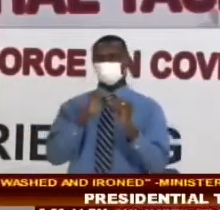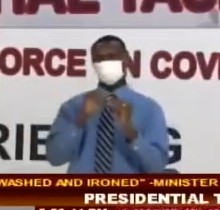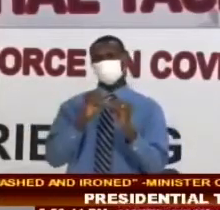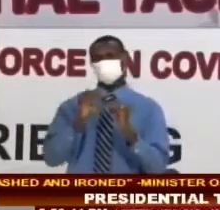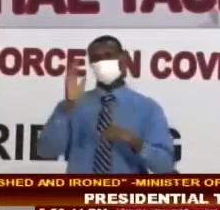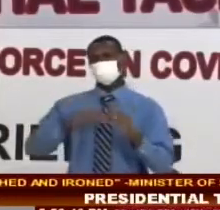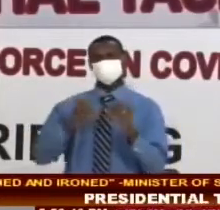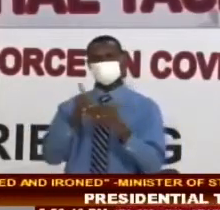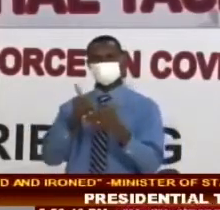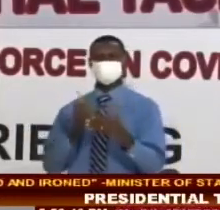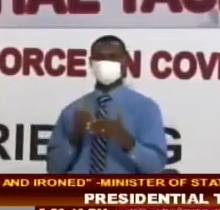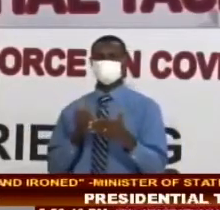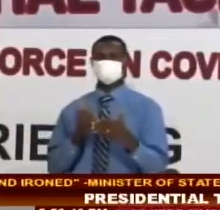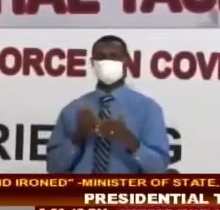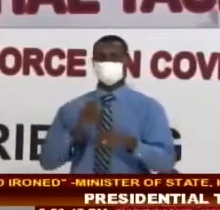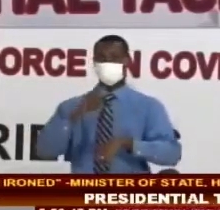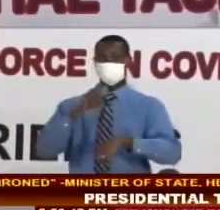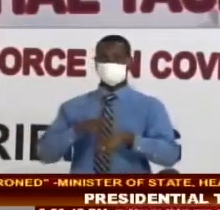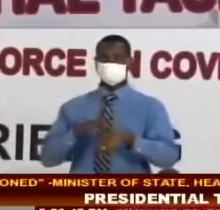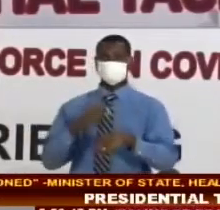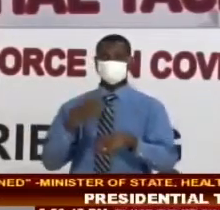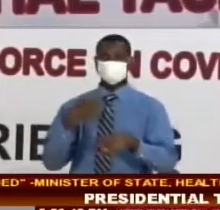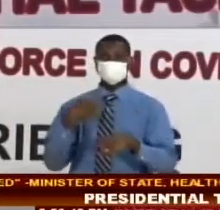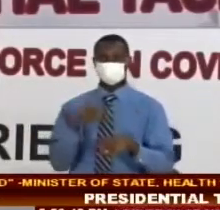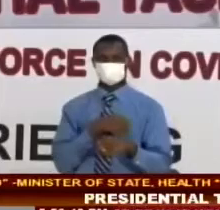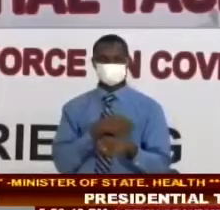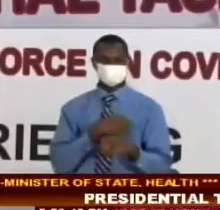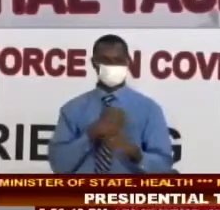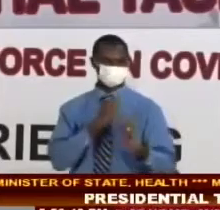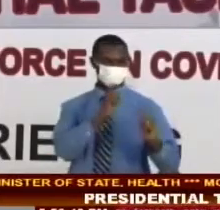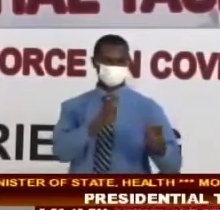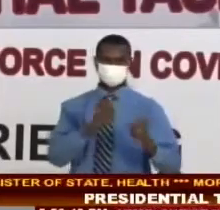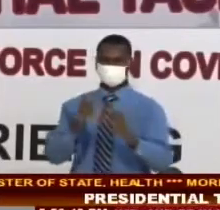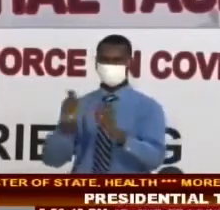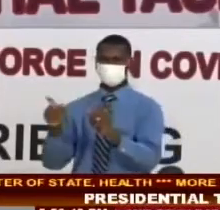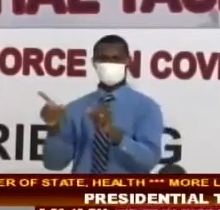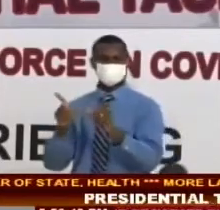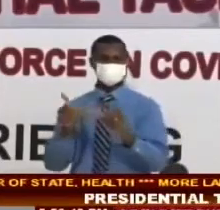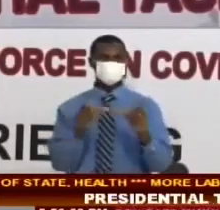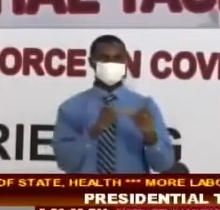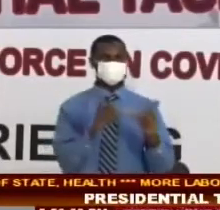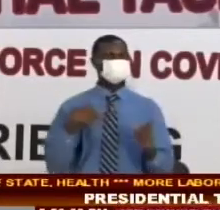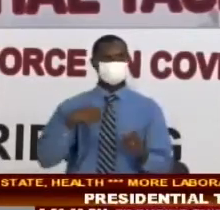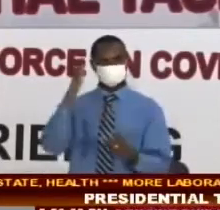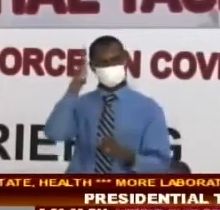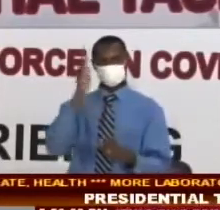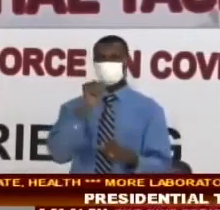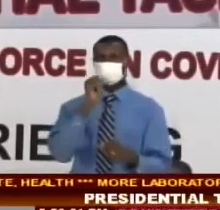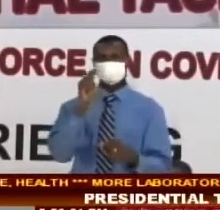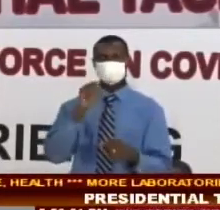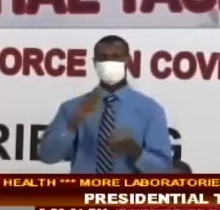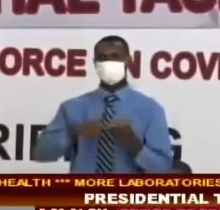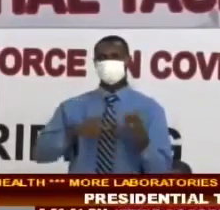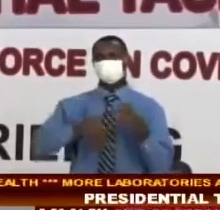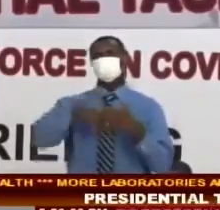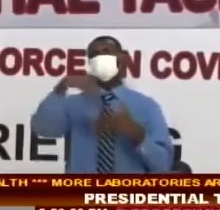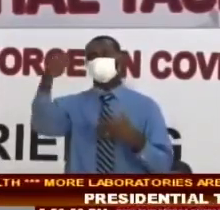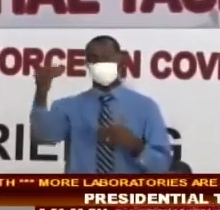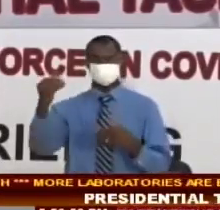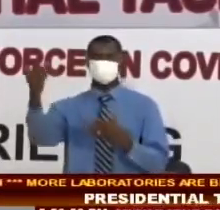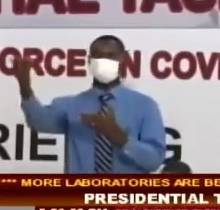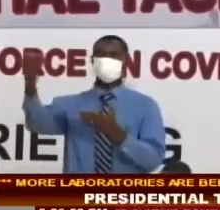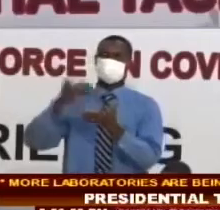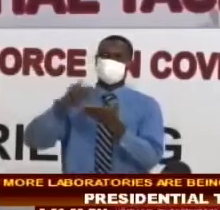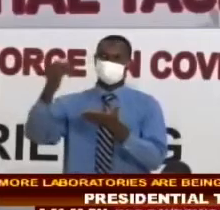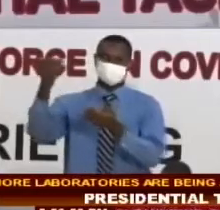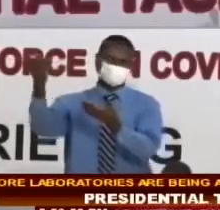the time these things are licensed, we will not have to go outside this country to buy anything. There are a lot of groups that are producing